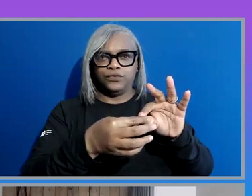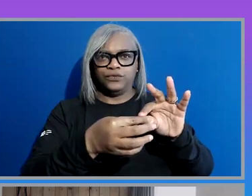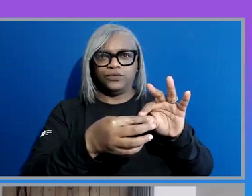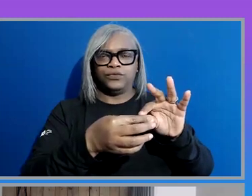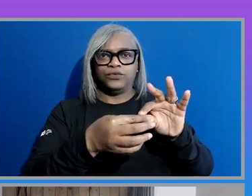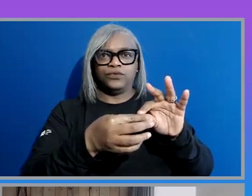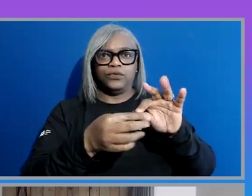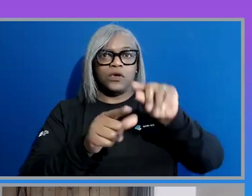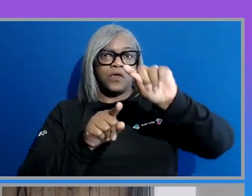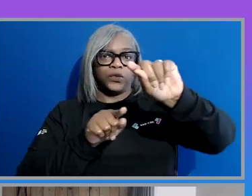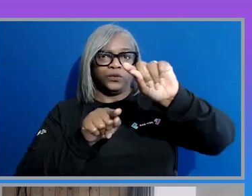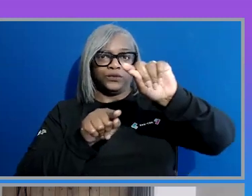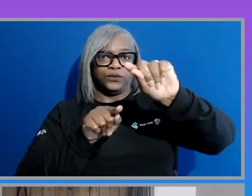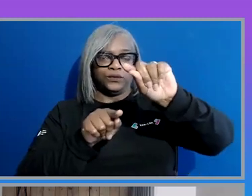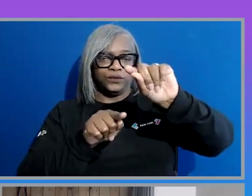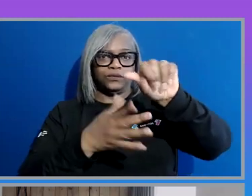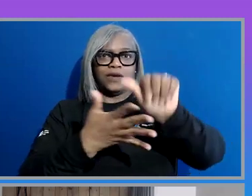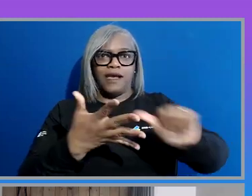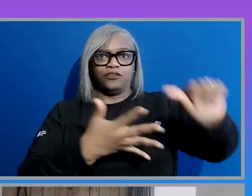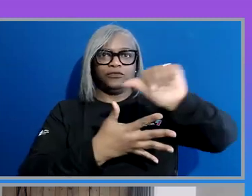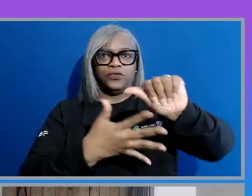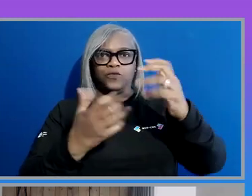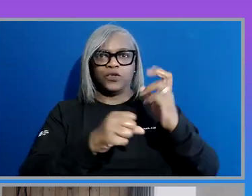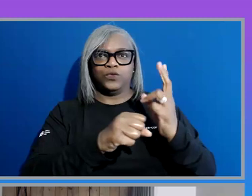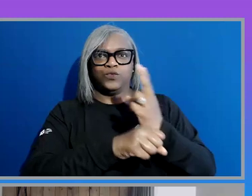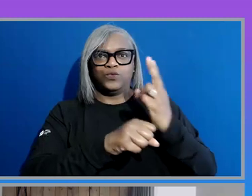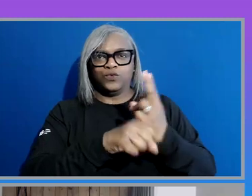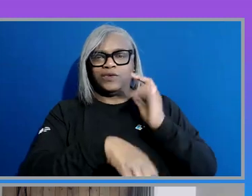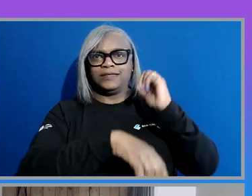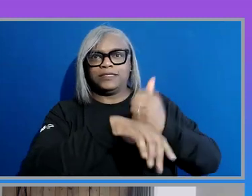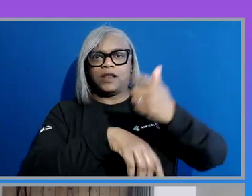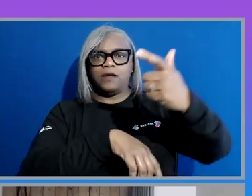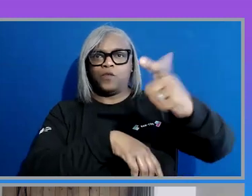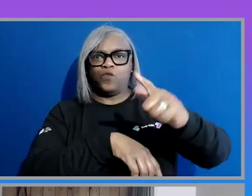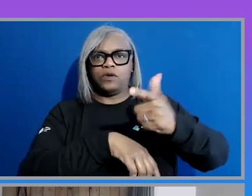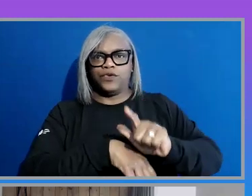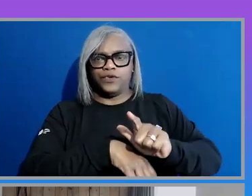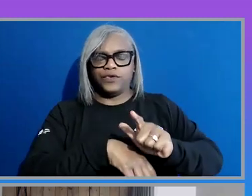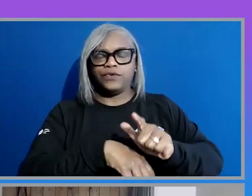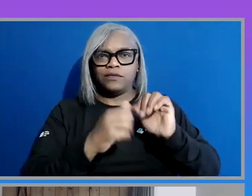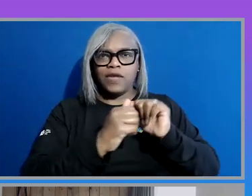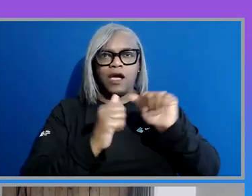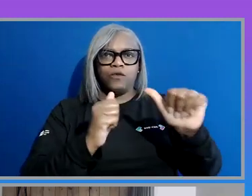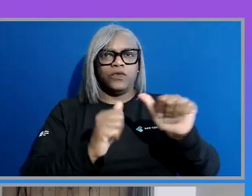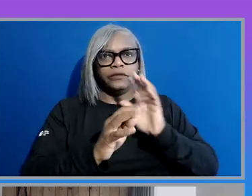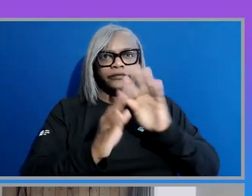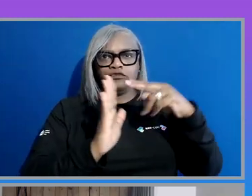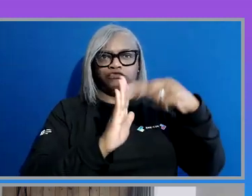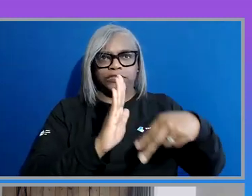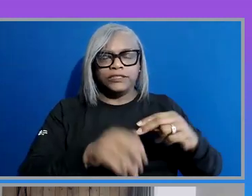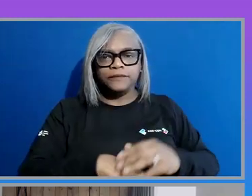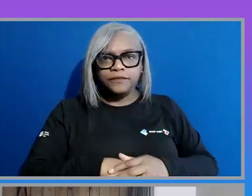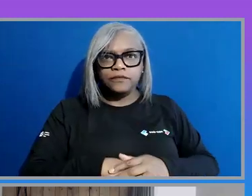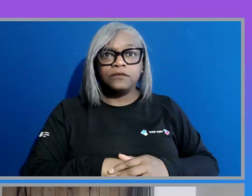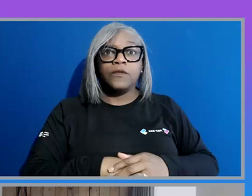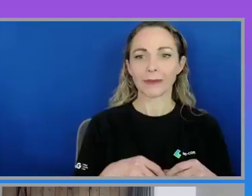attributes we want to use in the order we want them to be read to the user. So we have the two ID